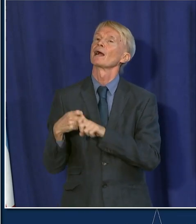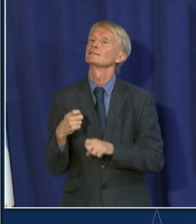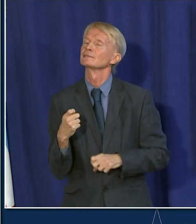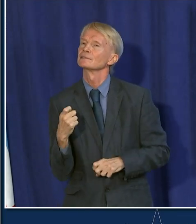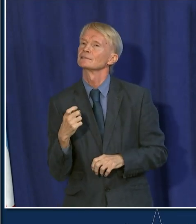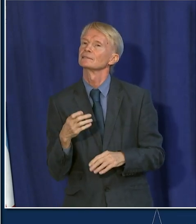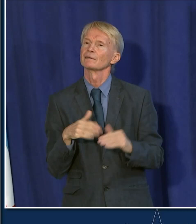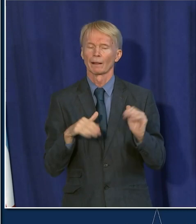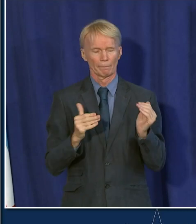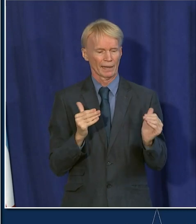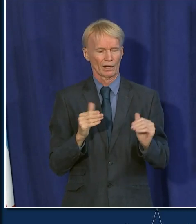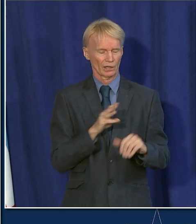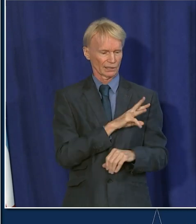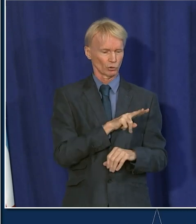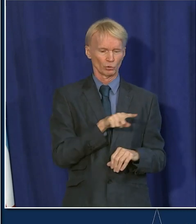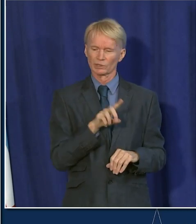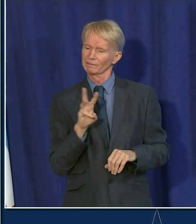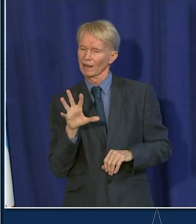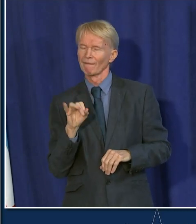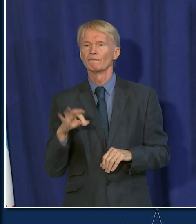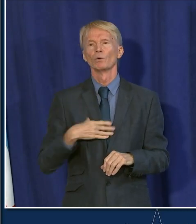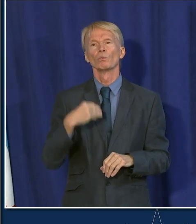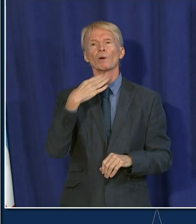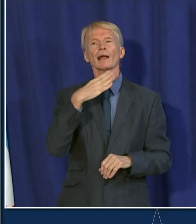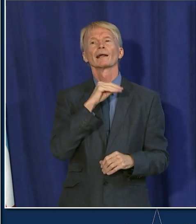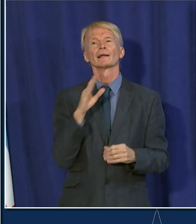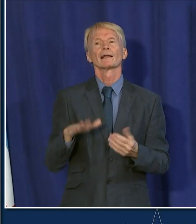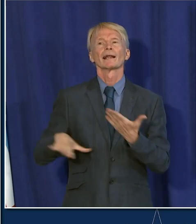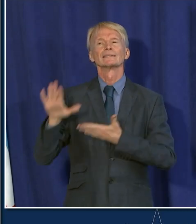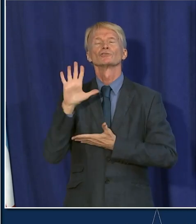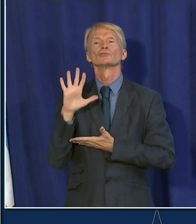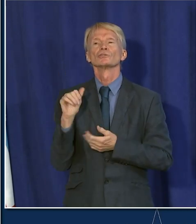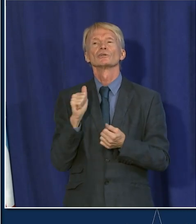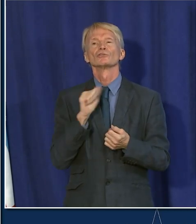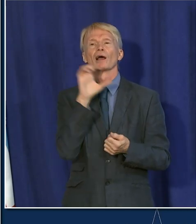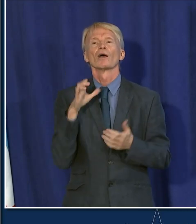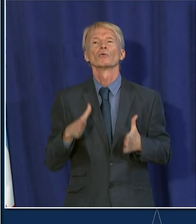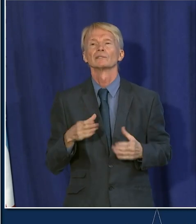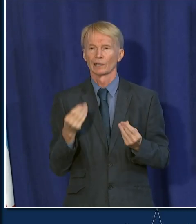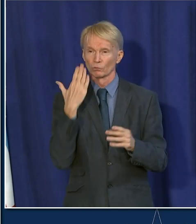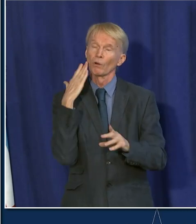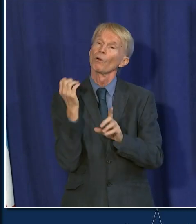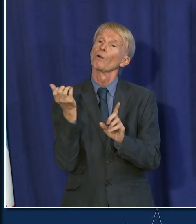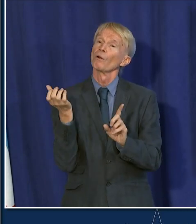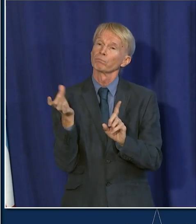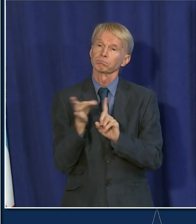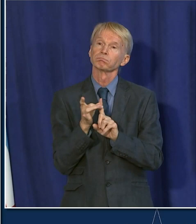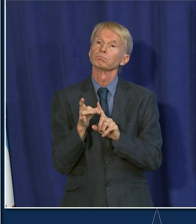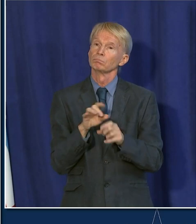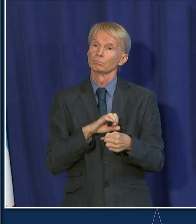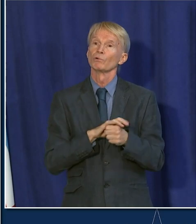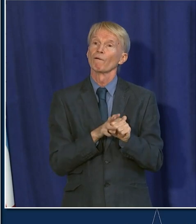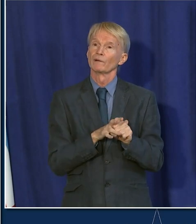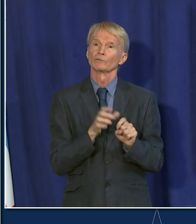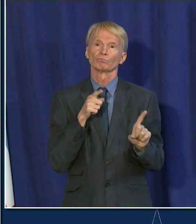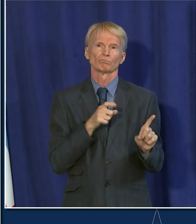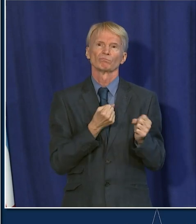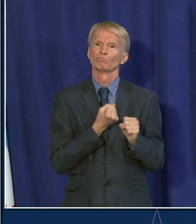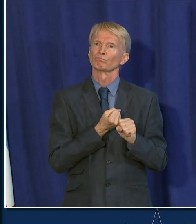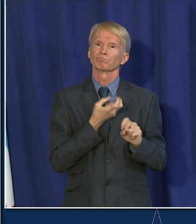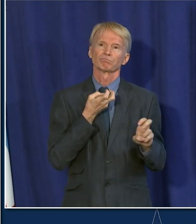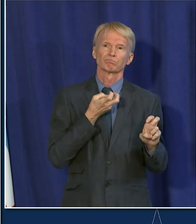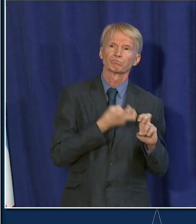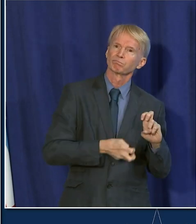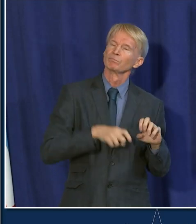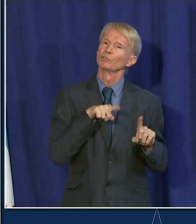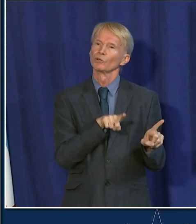like 62 to 65% of white and Asian Chicagoans. And we know that COVID has hit harder in the Black and Latinx communities, so